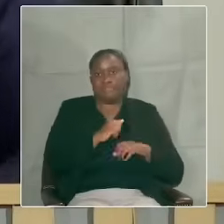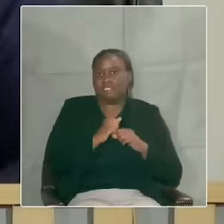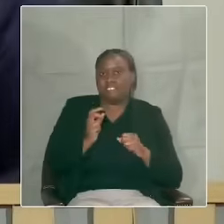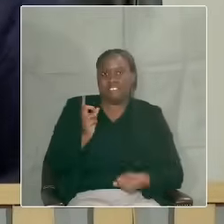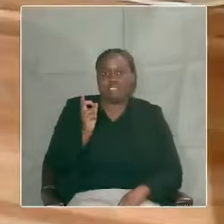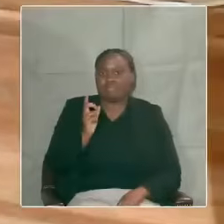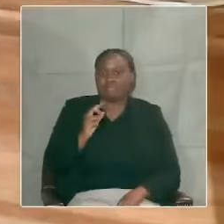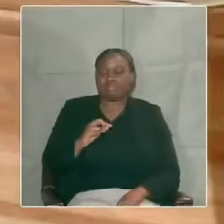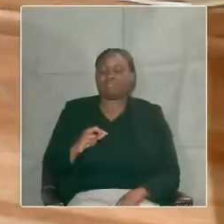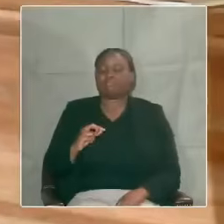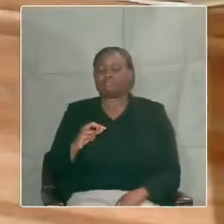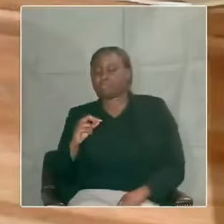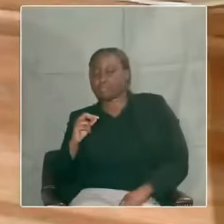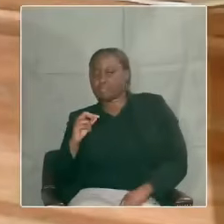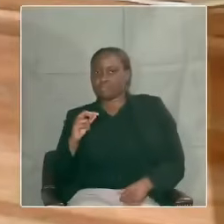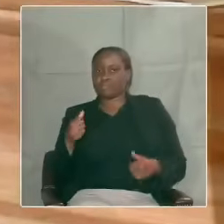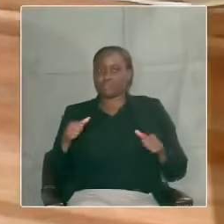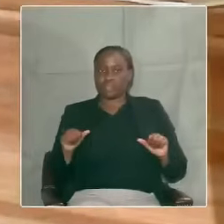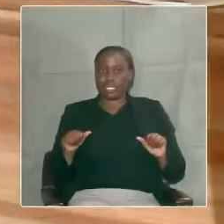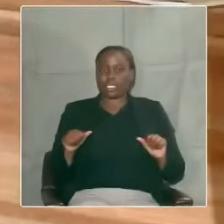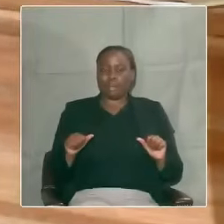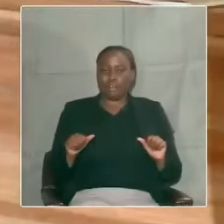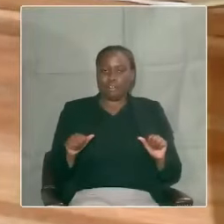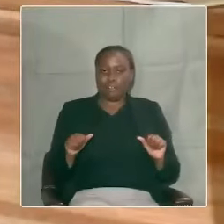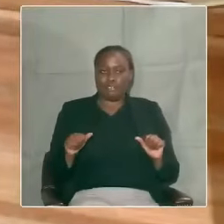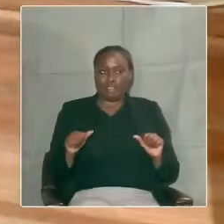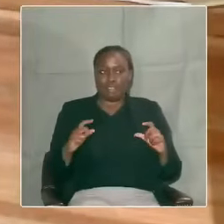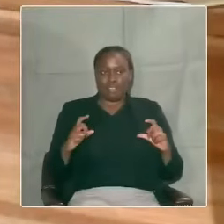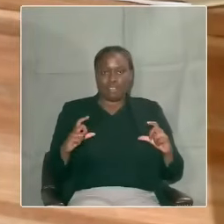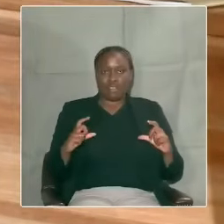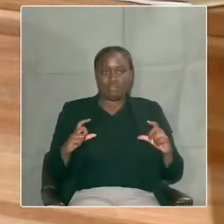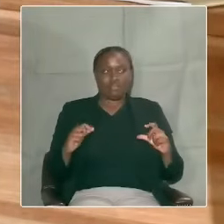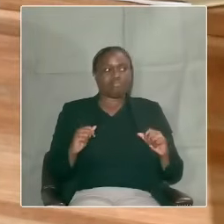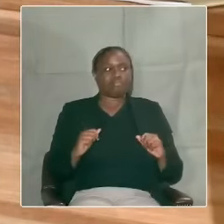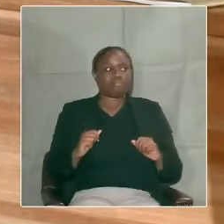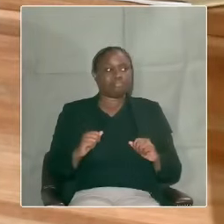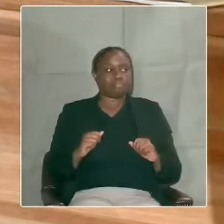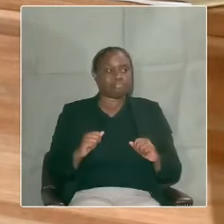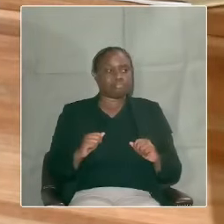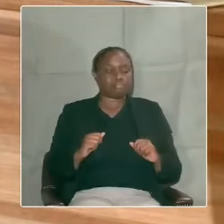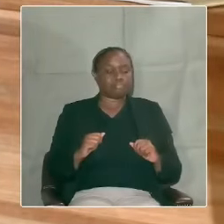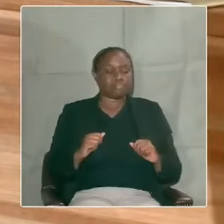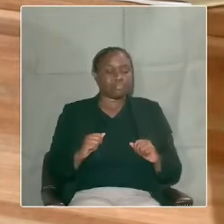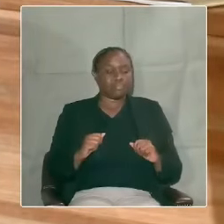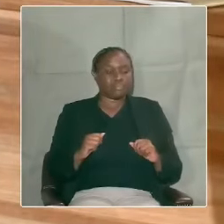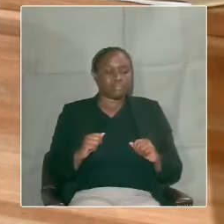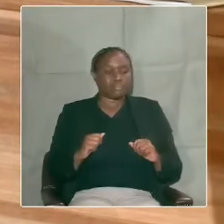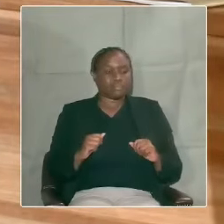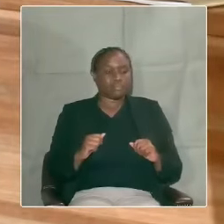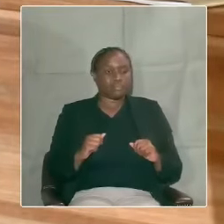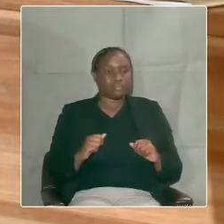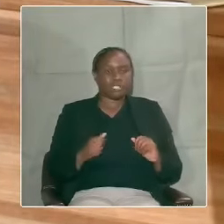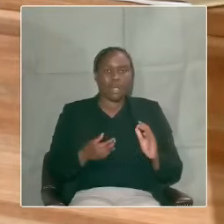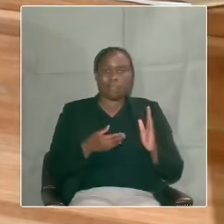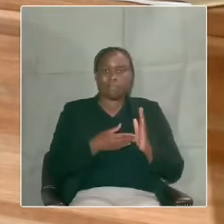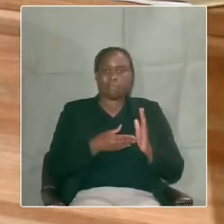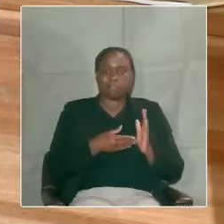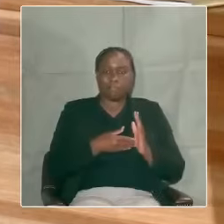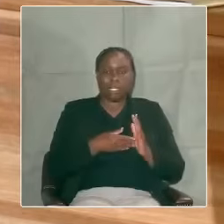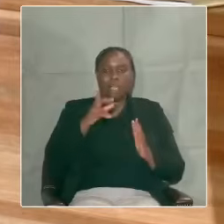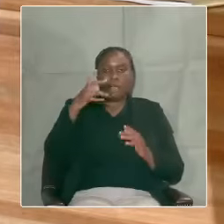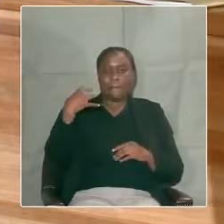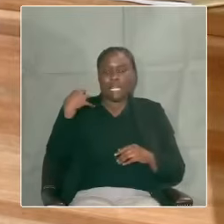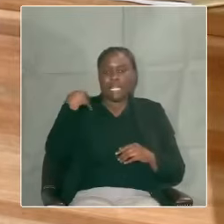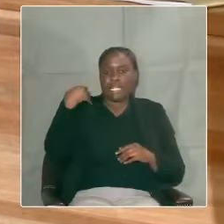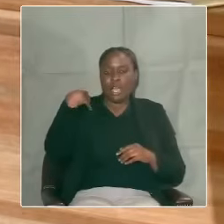And then in the next paragraph, you deal with how you classified the communication by